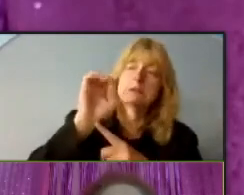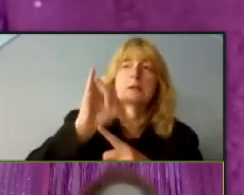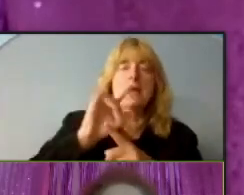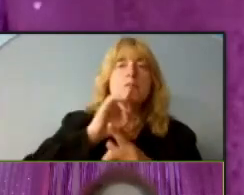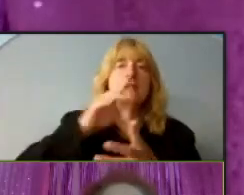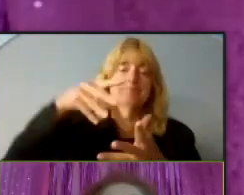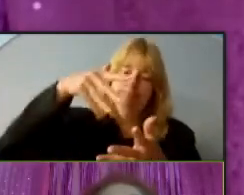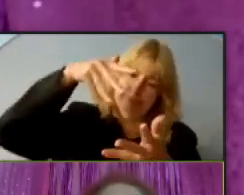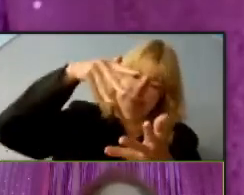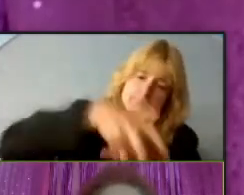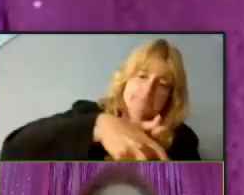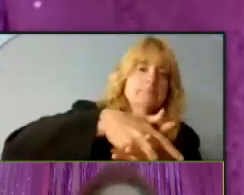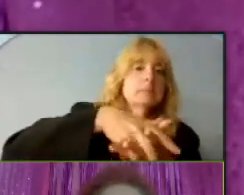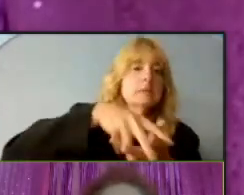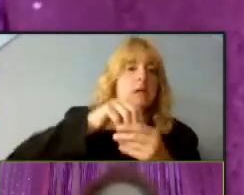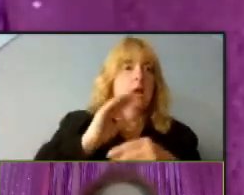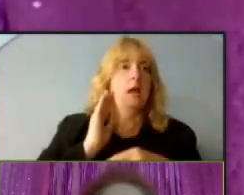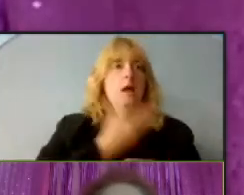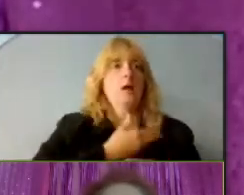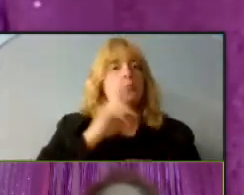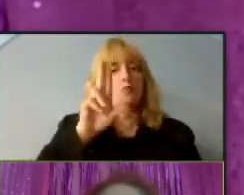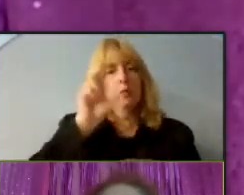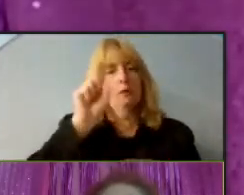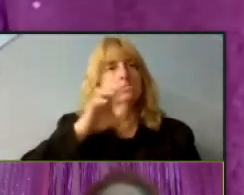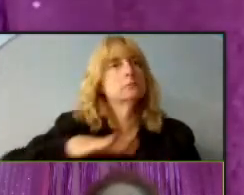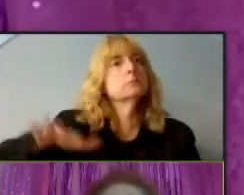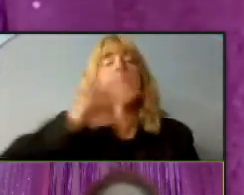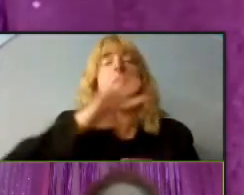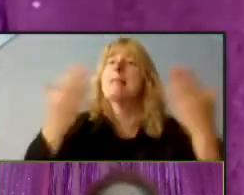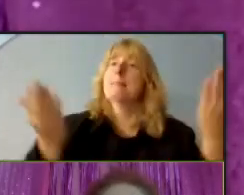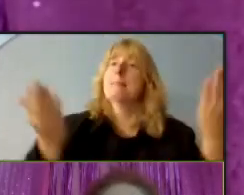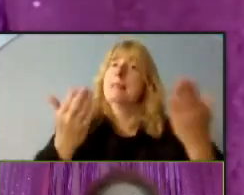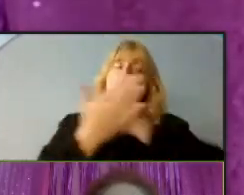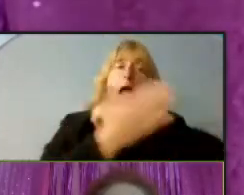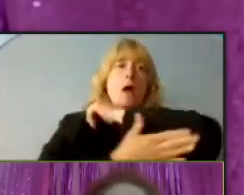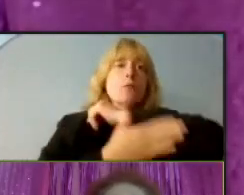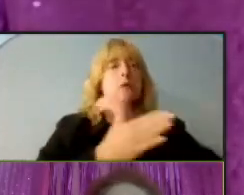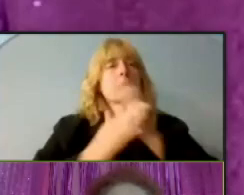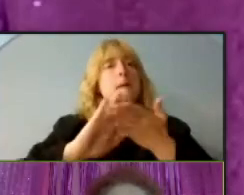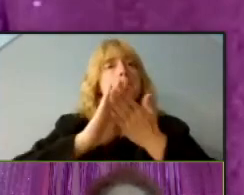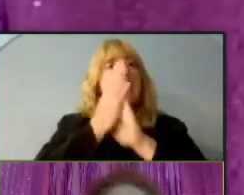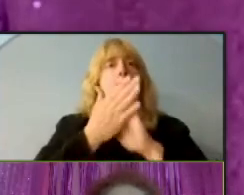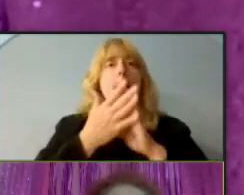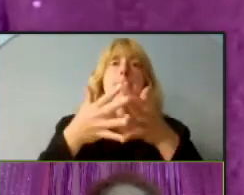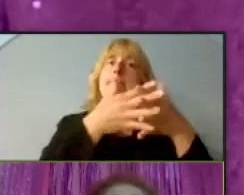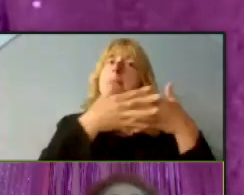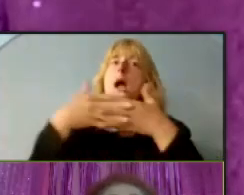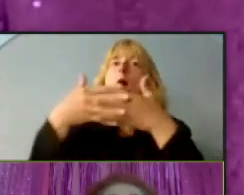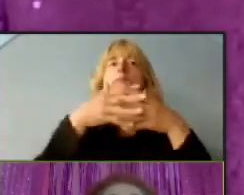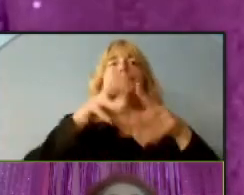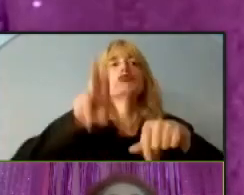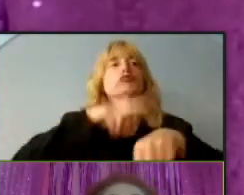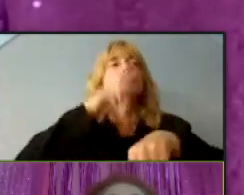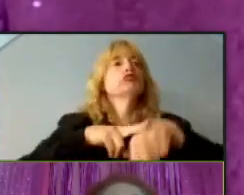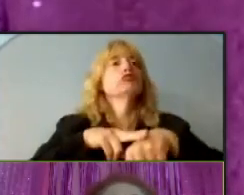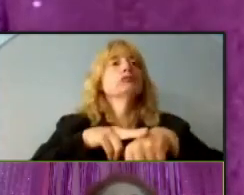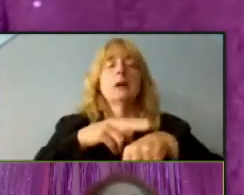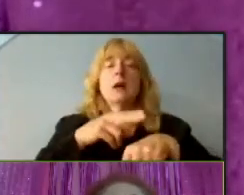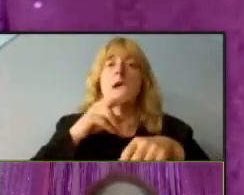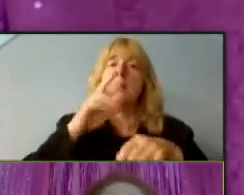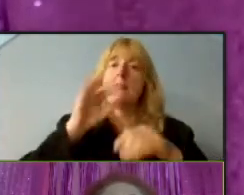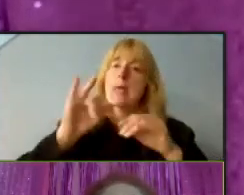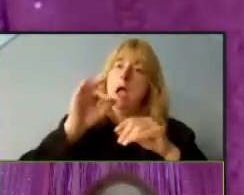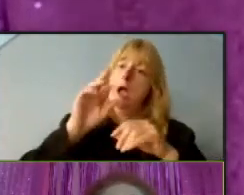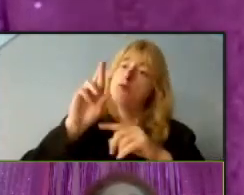and psyche of our being. In this country, it has become the American way. The historical racial teachings